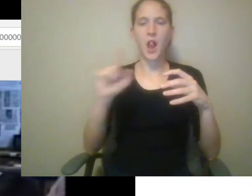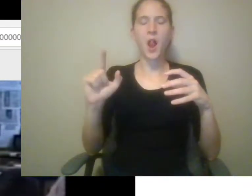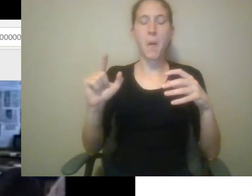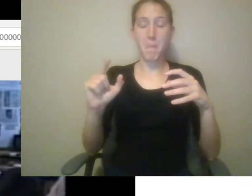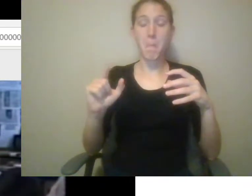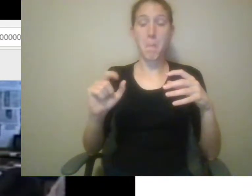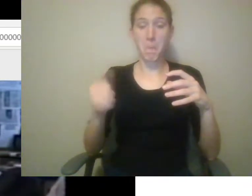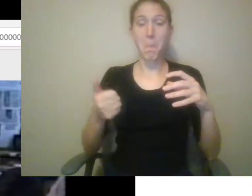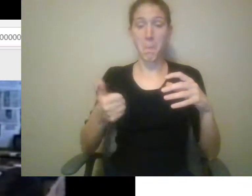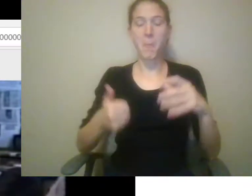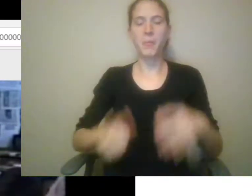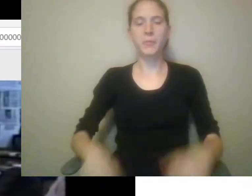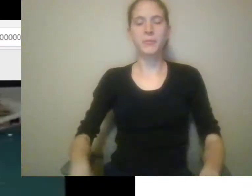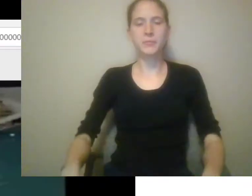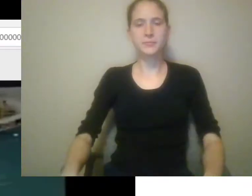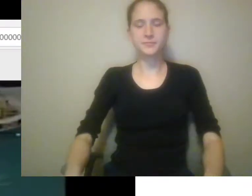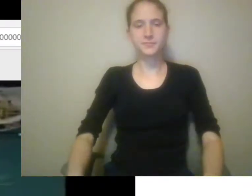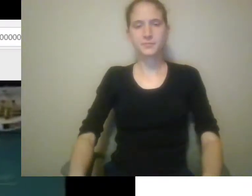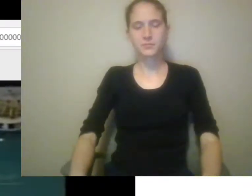Okay.